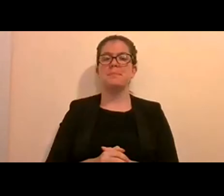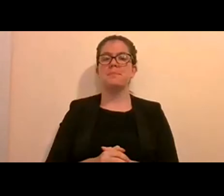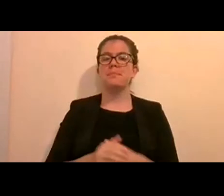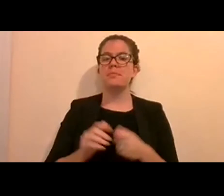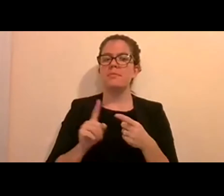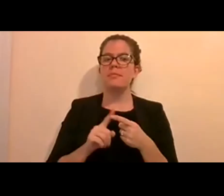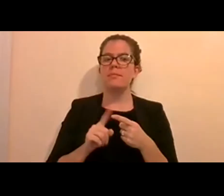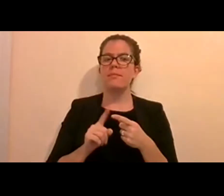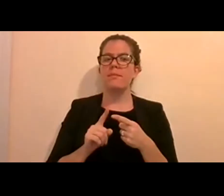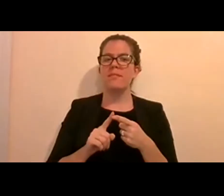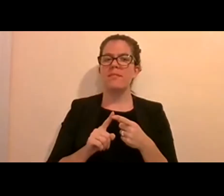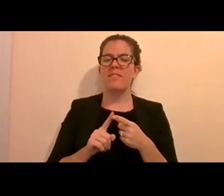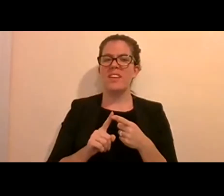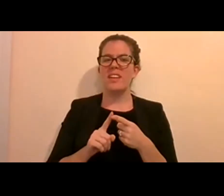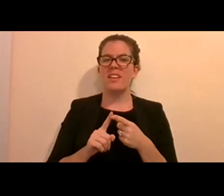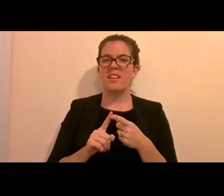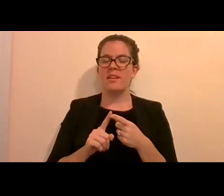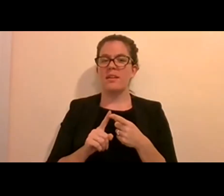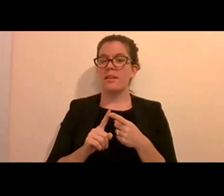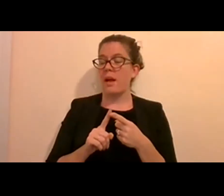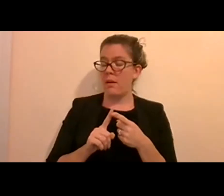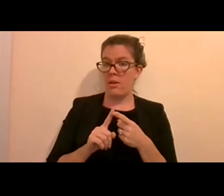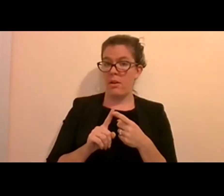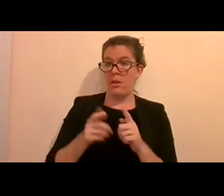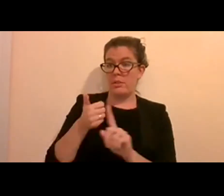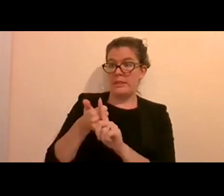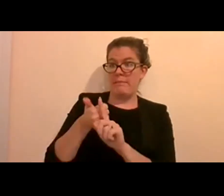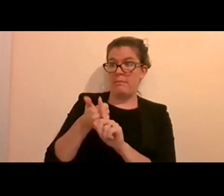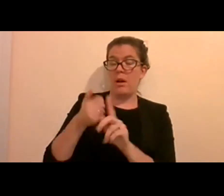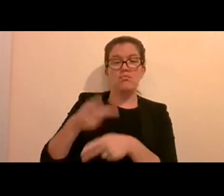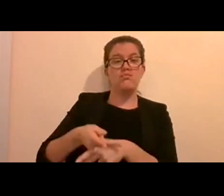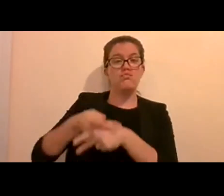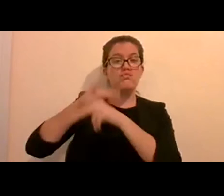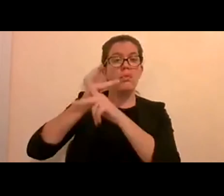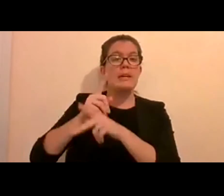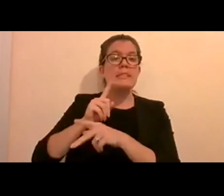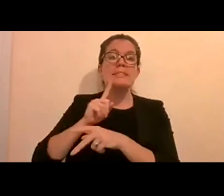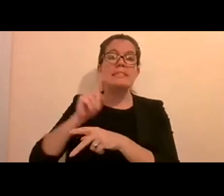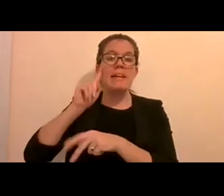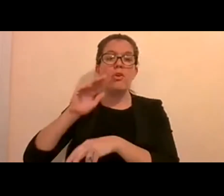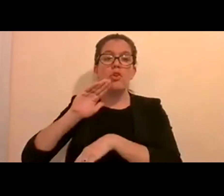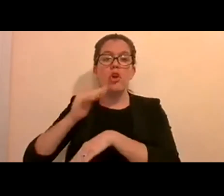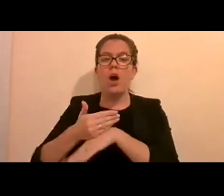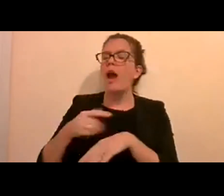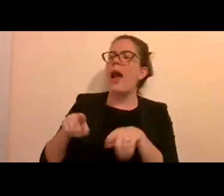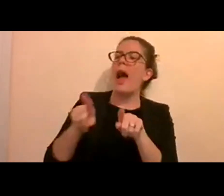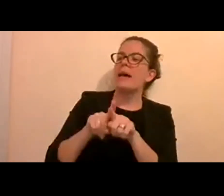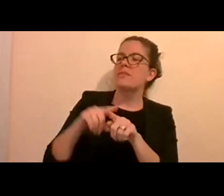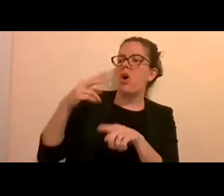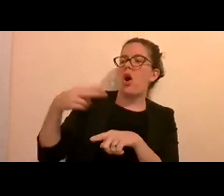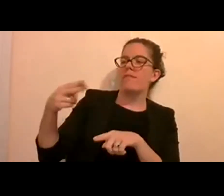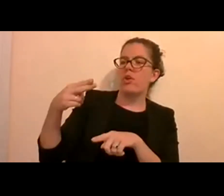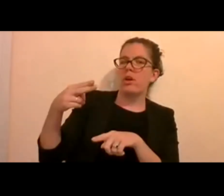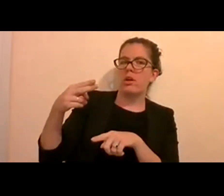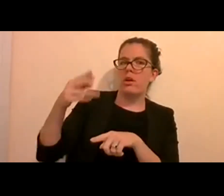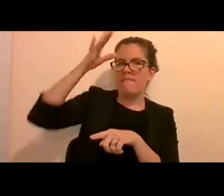you think your experience parenting your deaf daughter as a deaf, hard of hearing father was different from that of a hearing